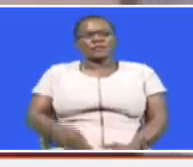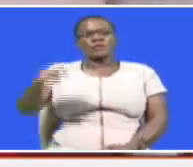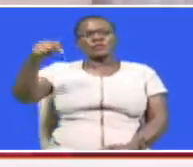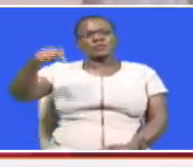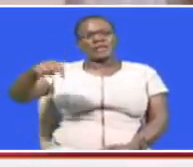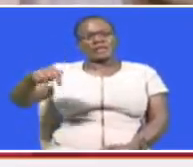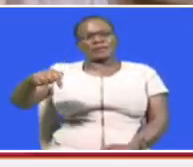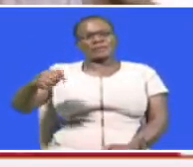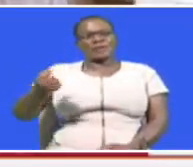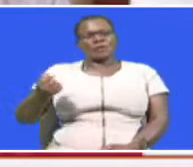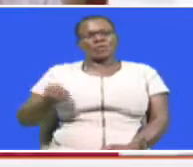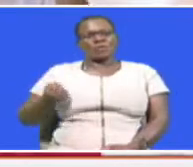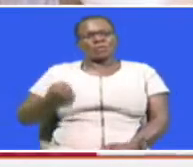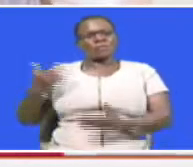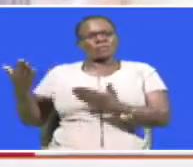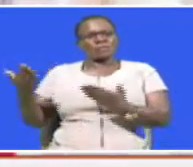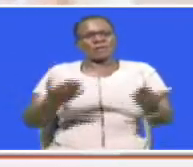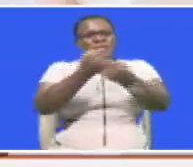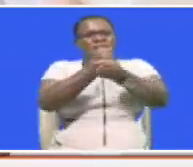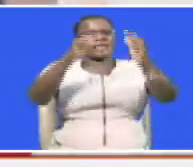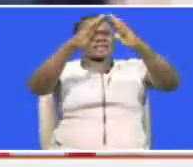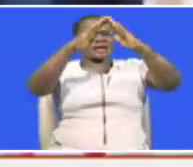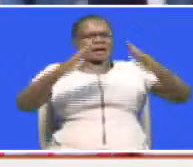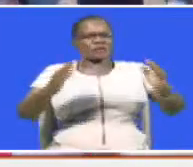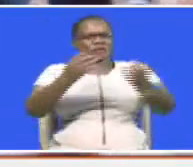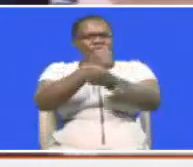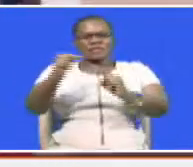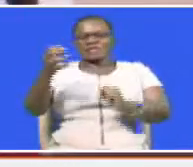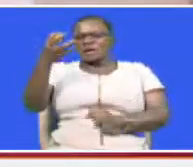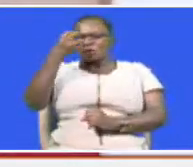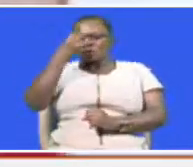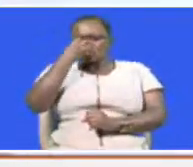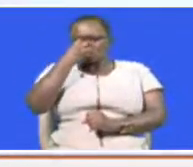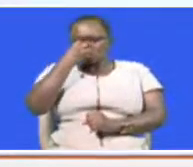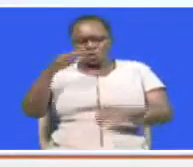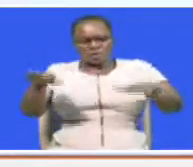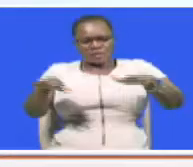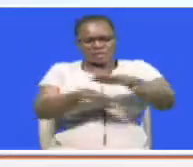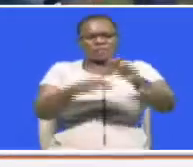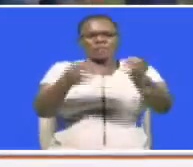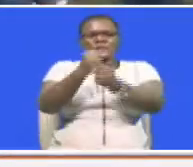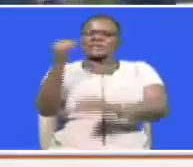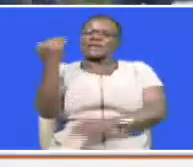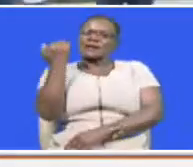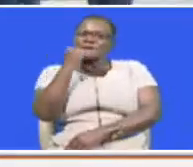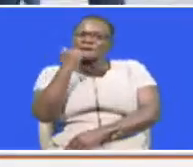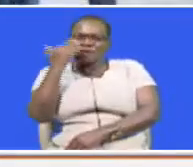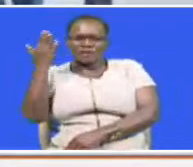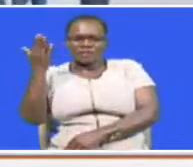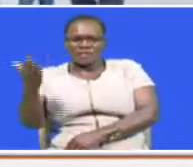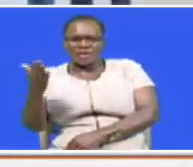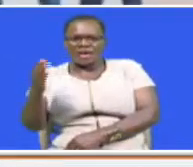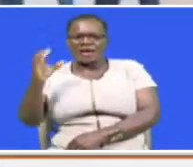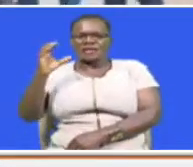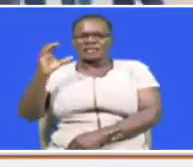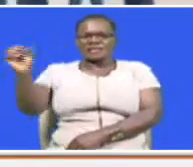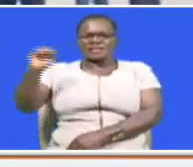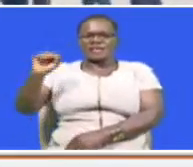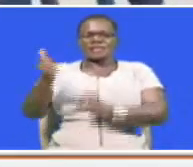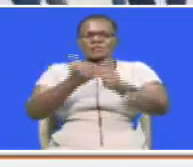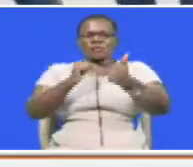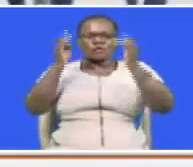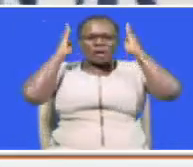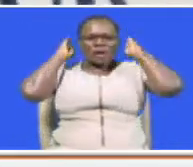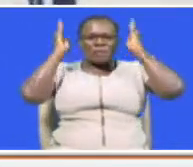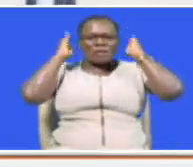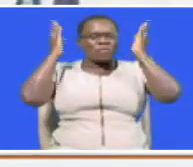Today, Kipyegon was received at State House by President William Ruto, Deputy President Rigathi Gachagua, and Sports Cabinet